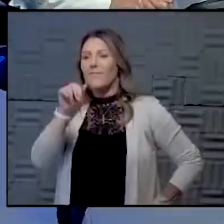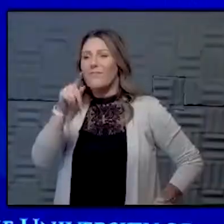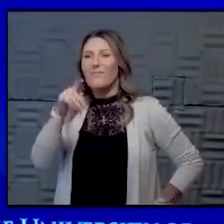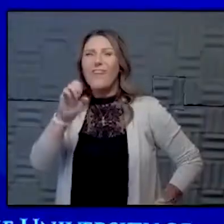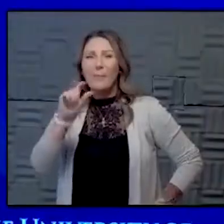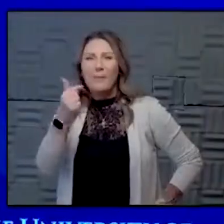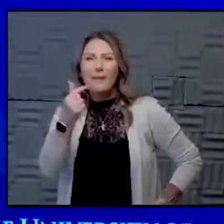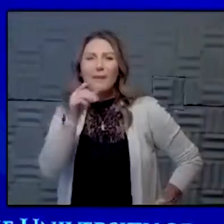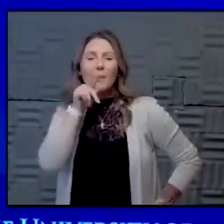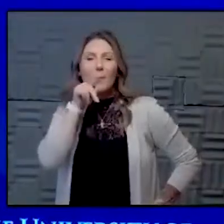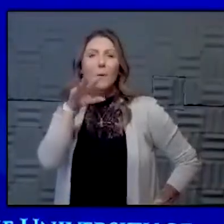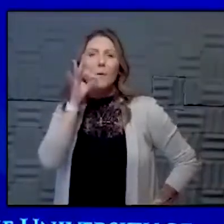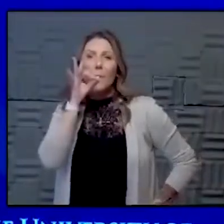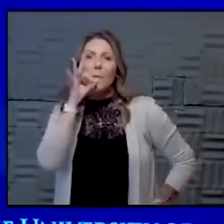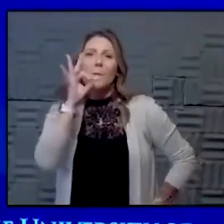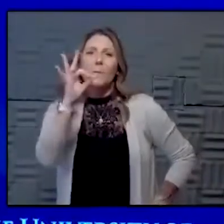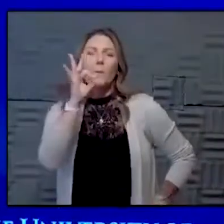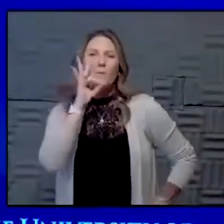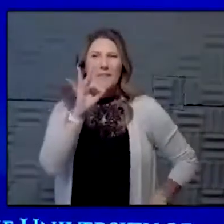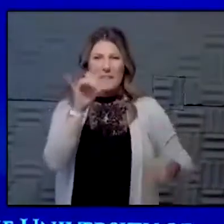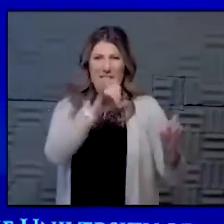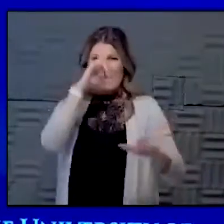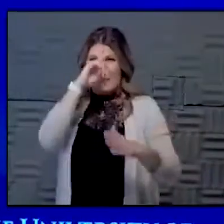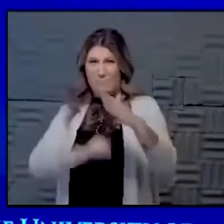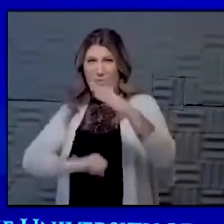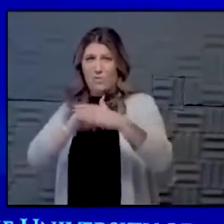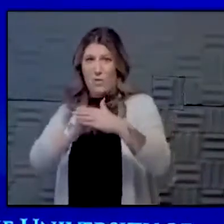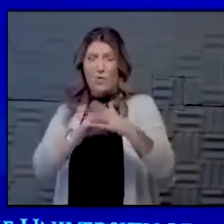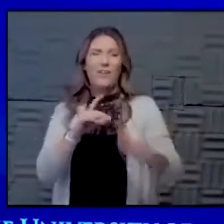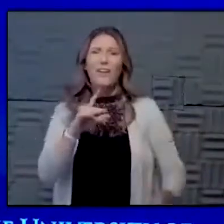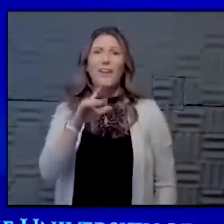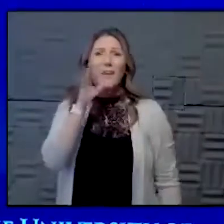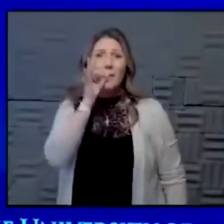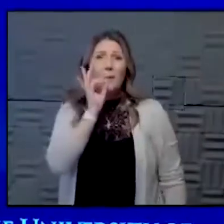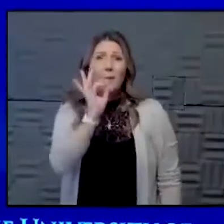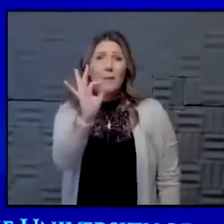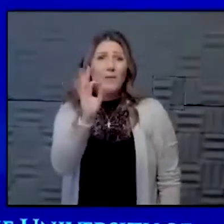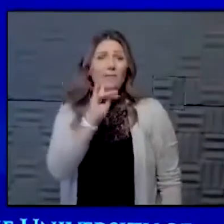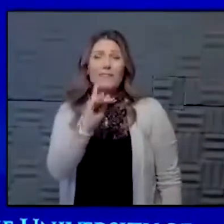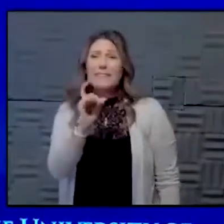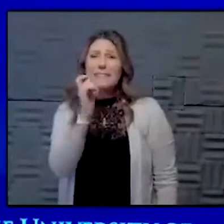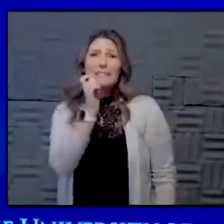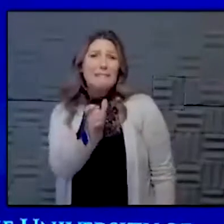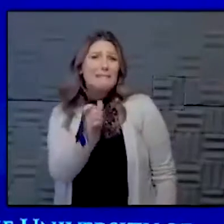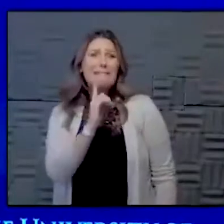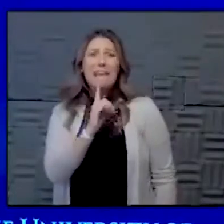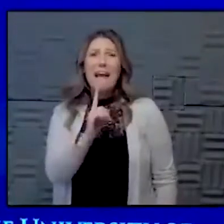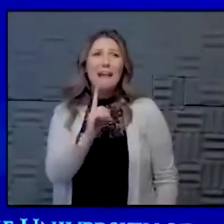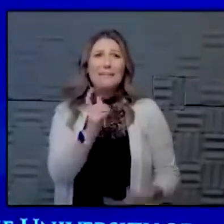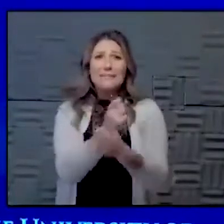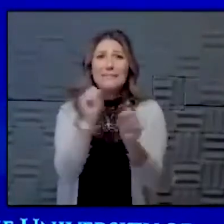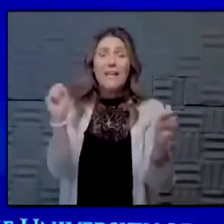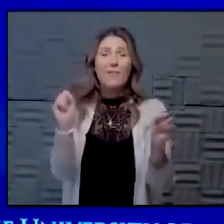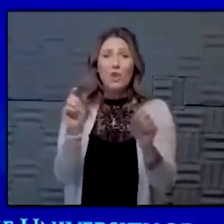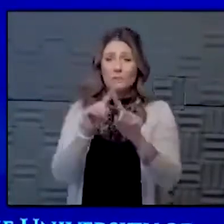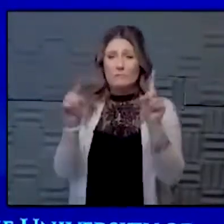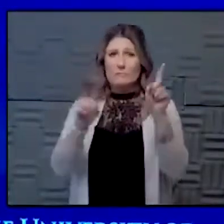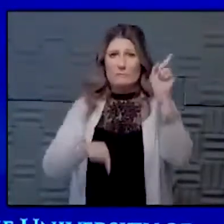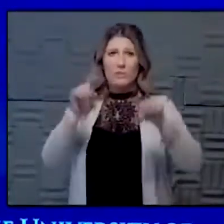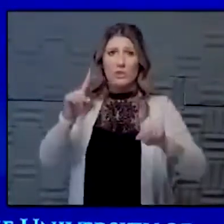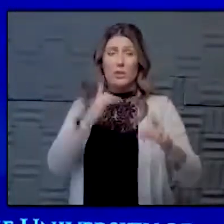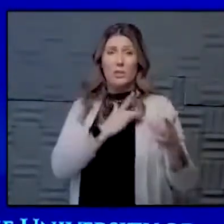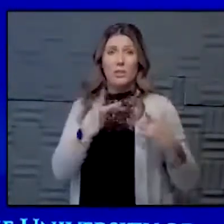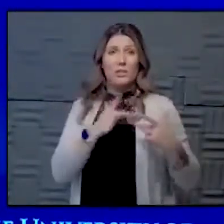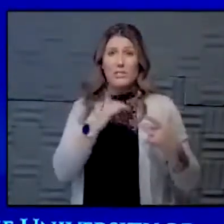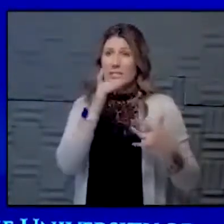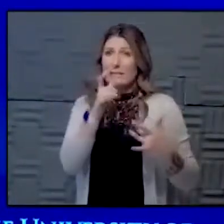smokers? Yeah, I mean, so this idea that vaping is safer, vaping has a different set of concerns, but it's not